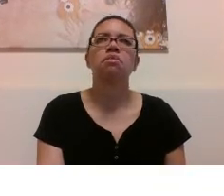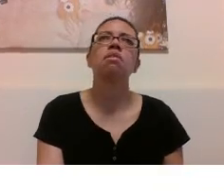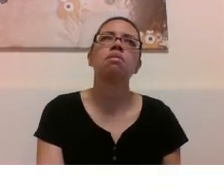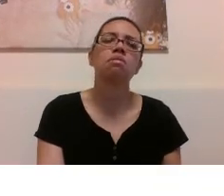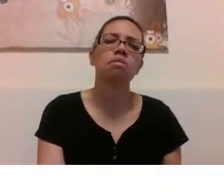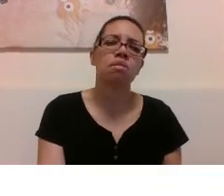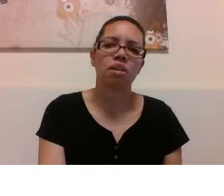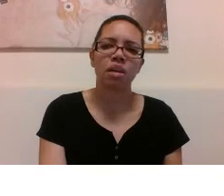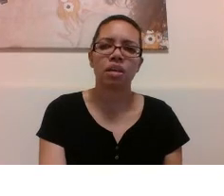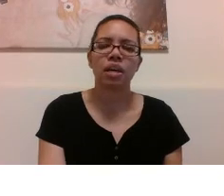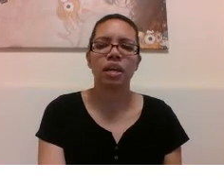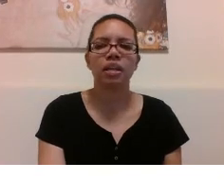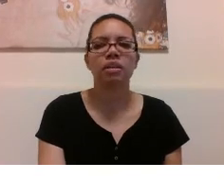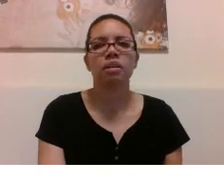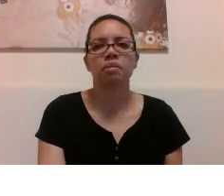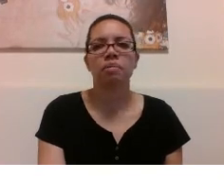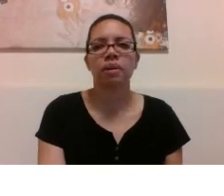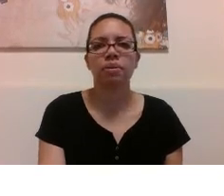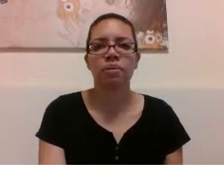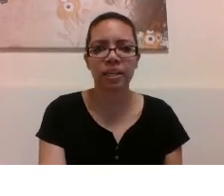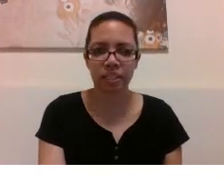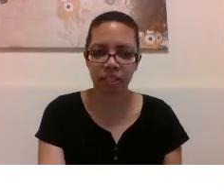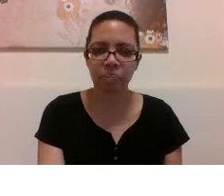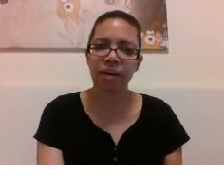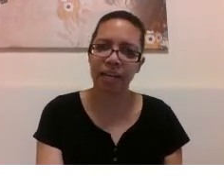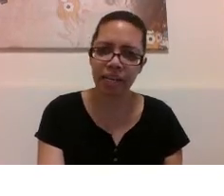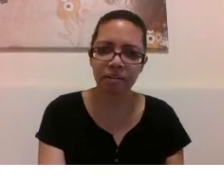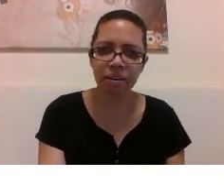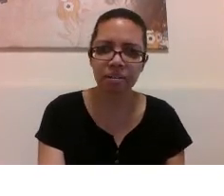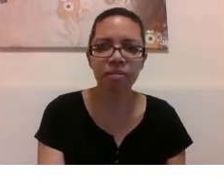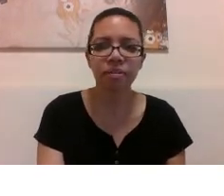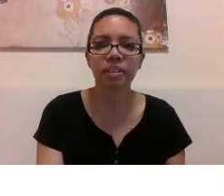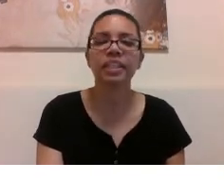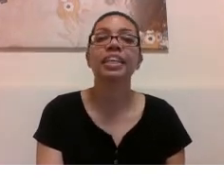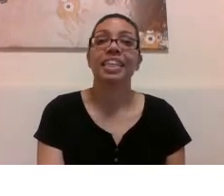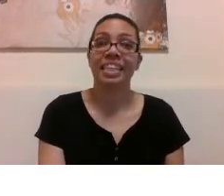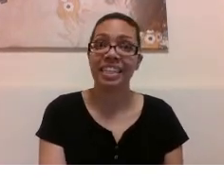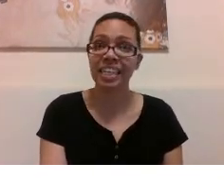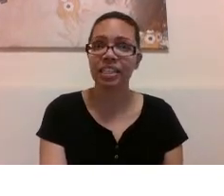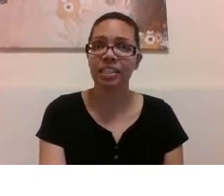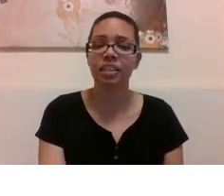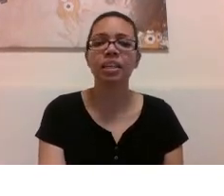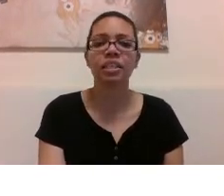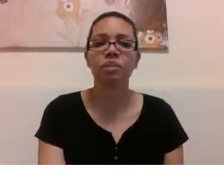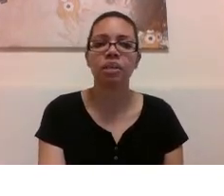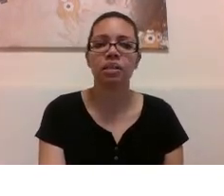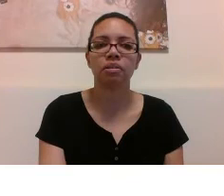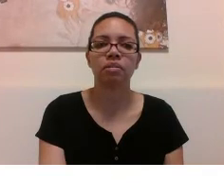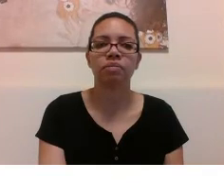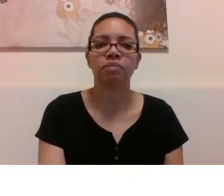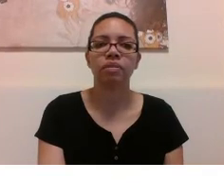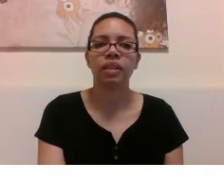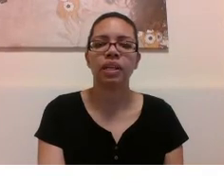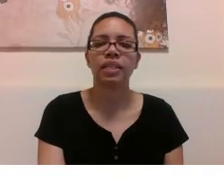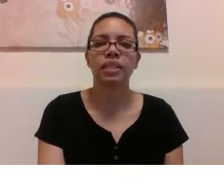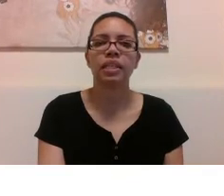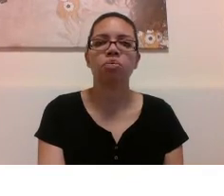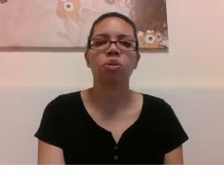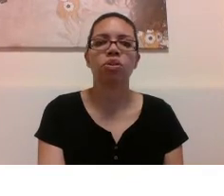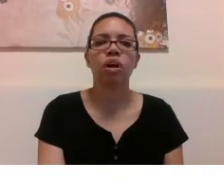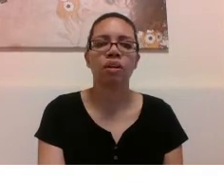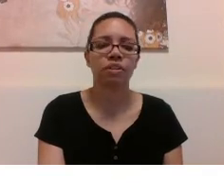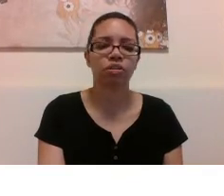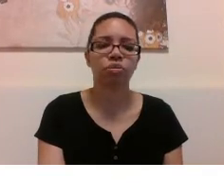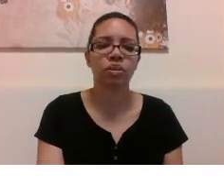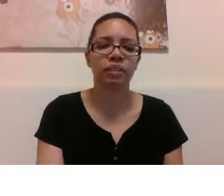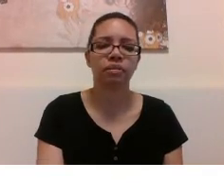Oh no! Again, Gray Superhero? Yes, it's me! Let's see